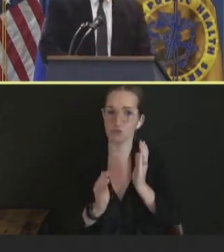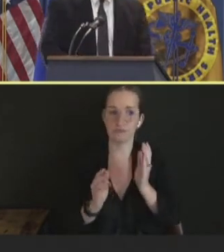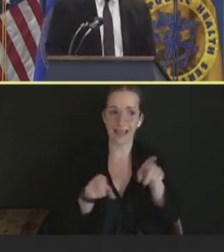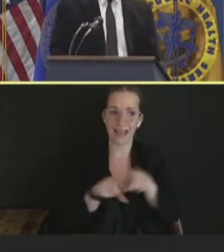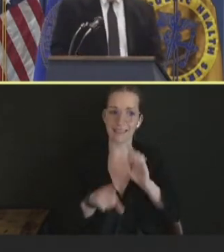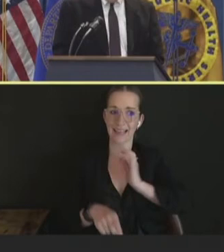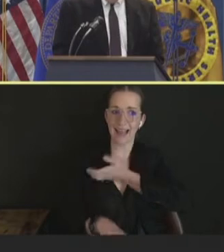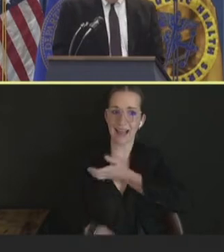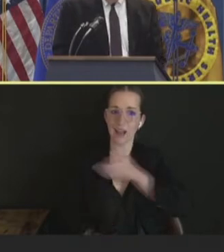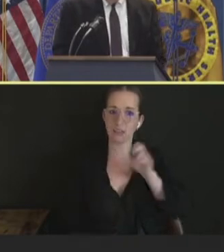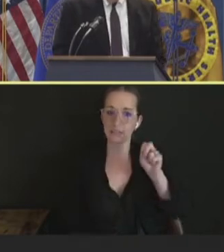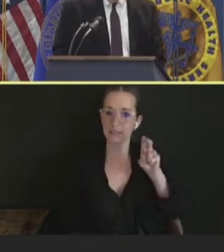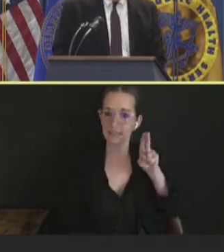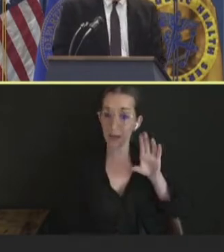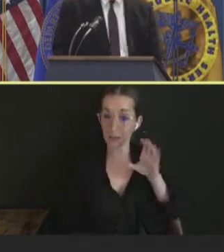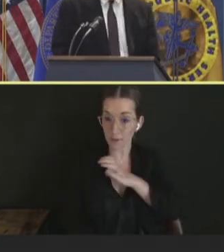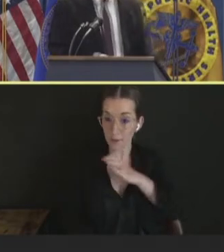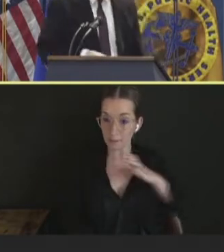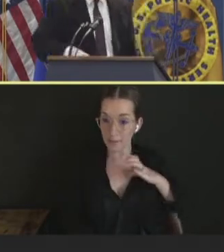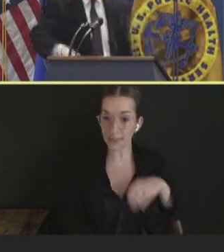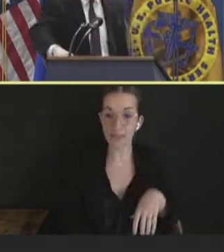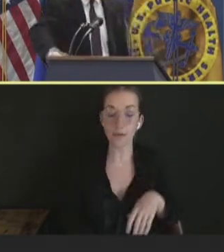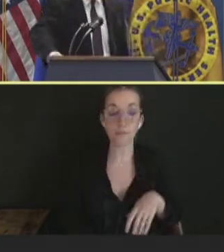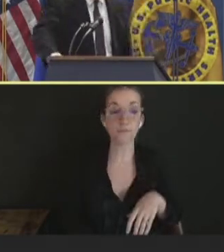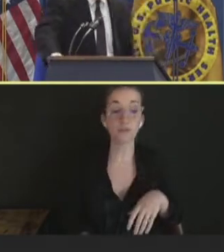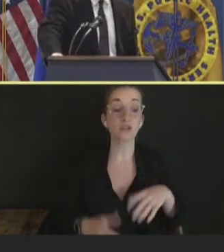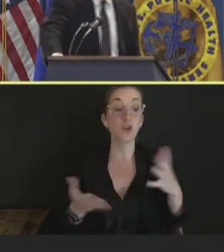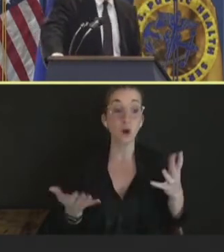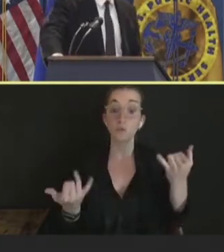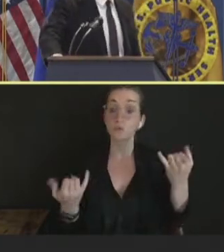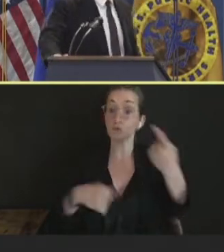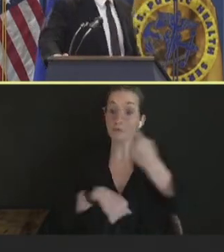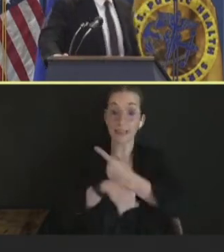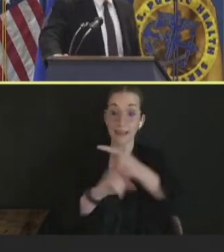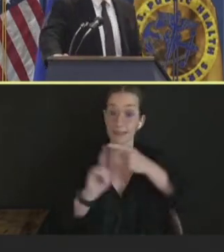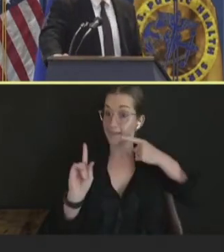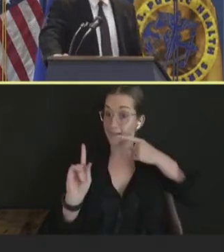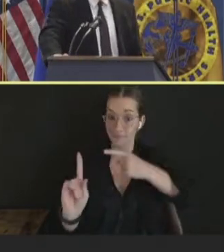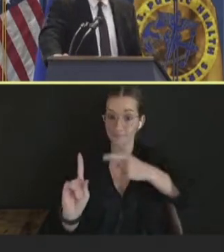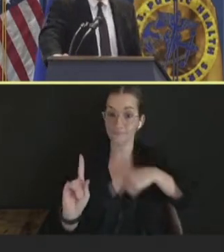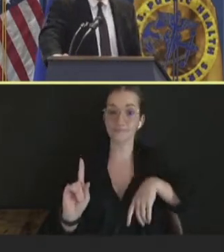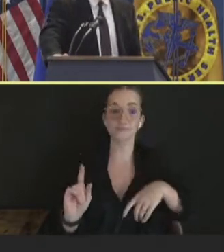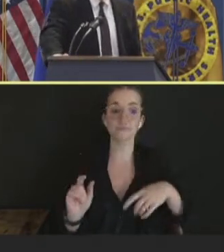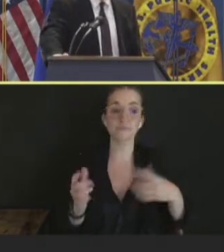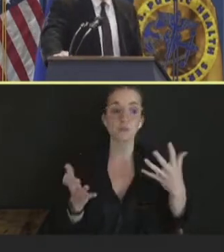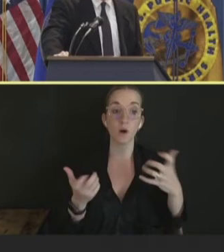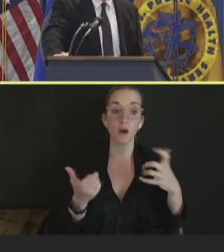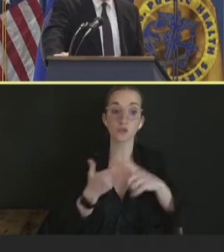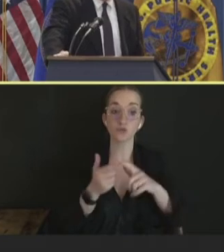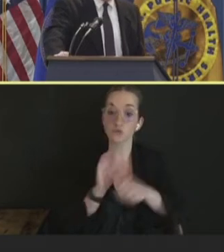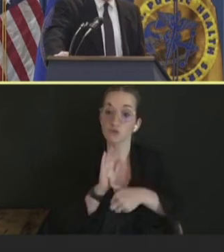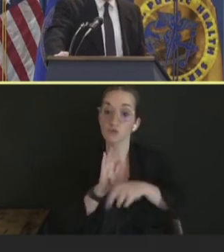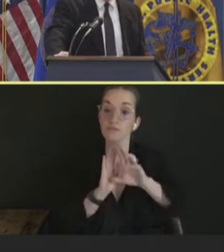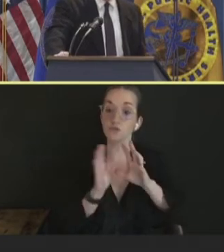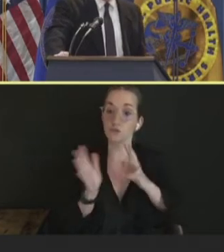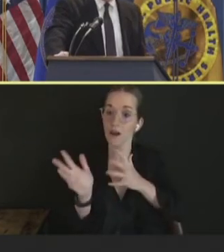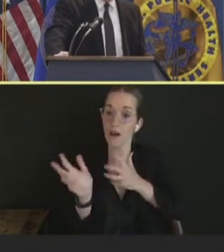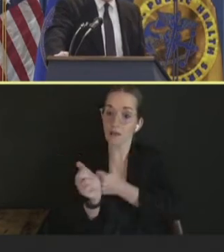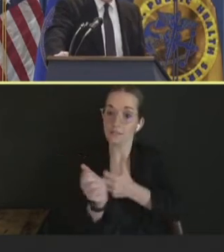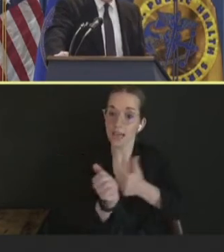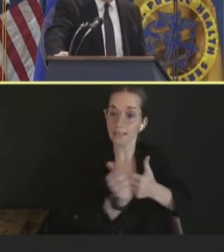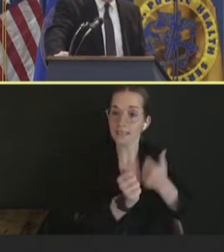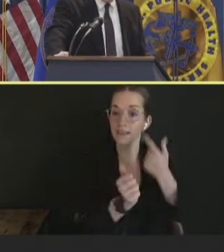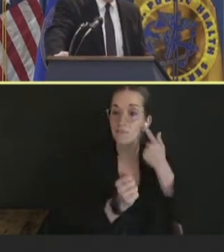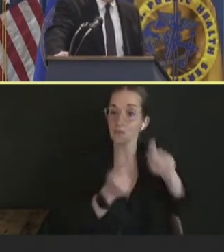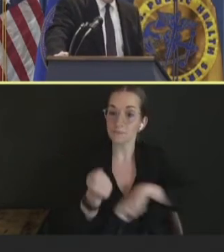And so today, what I'd like to do is review the updates to the specific recommendations that